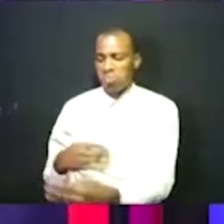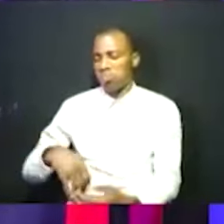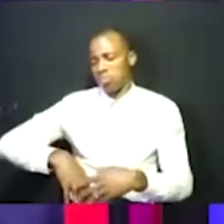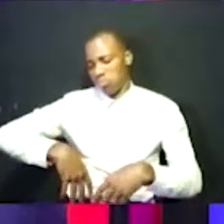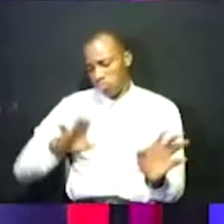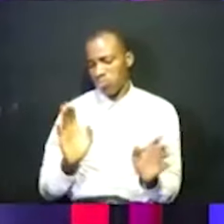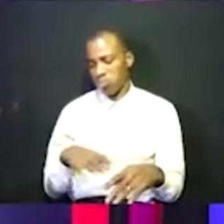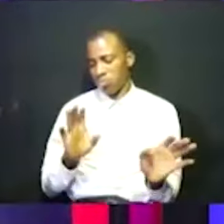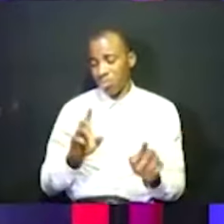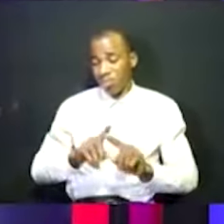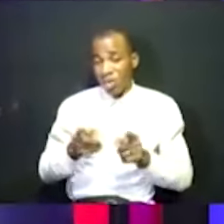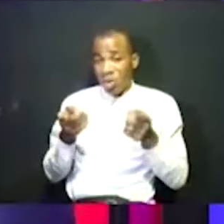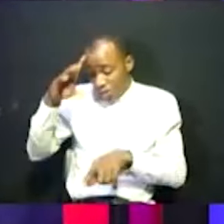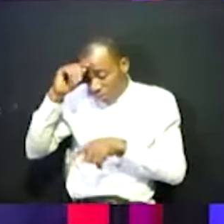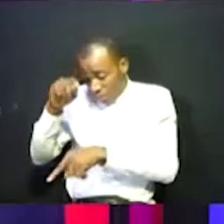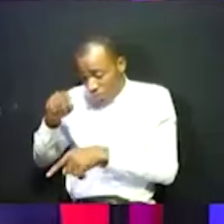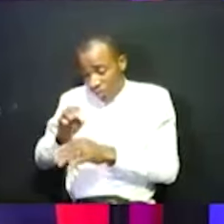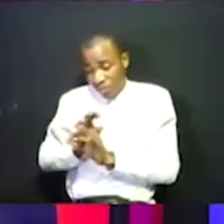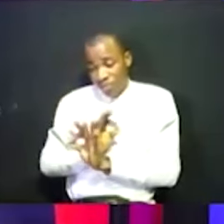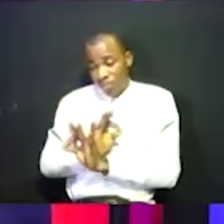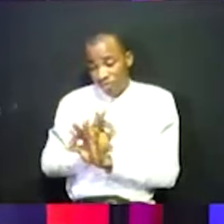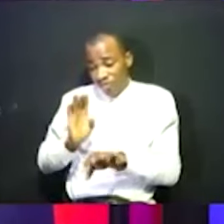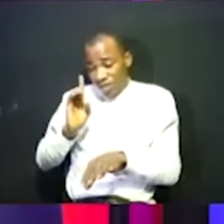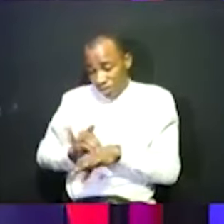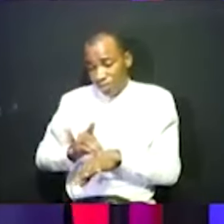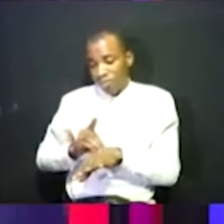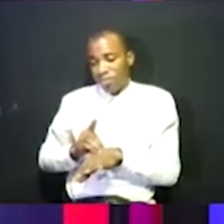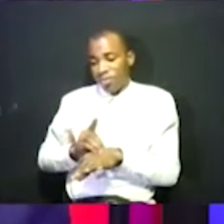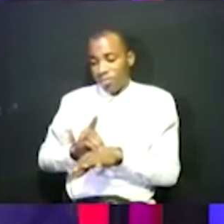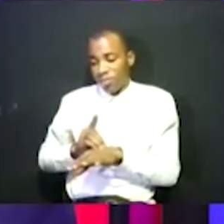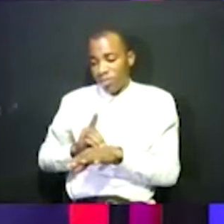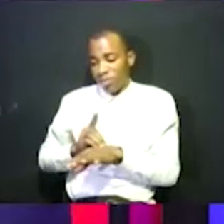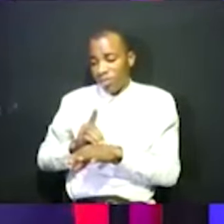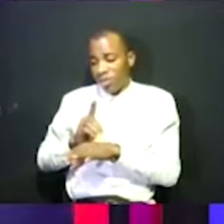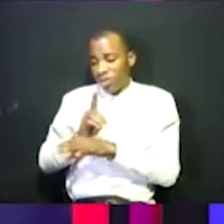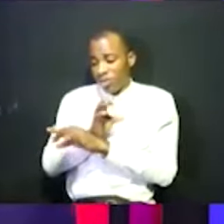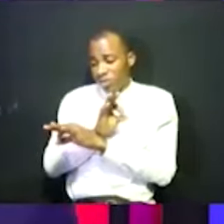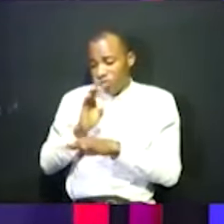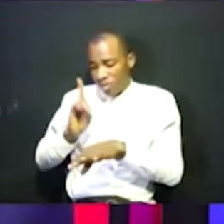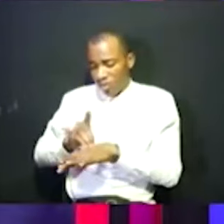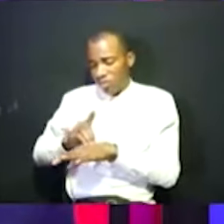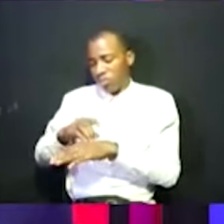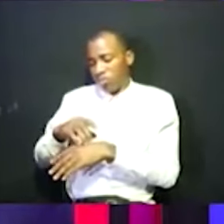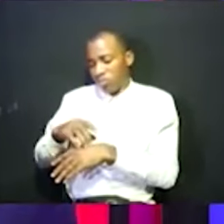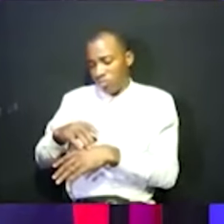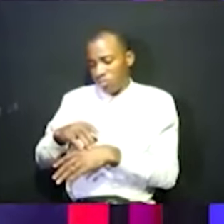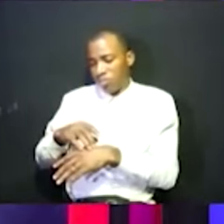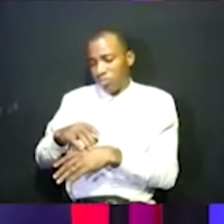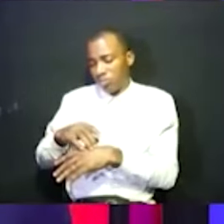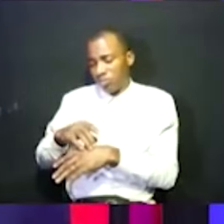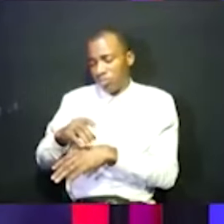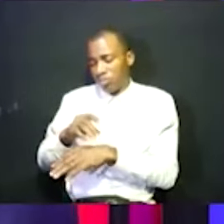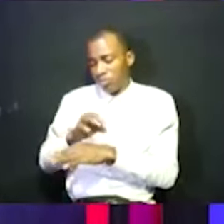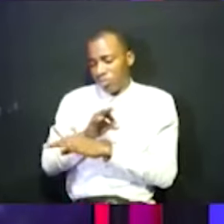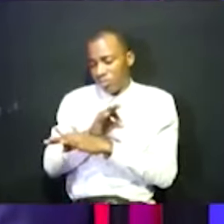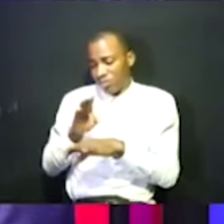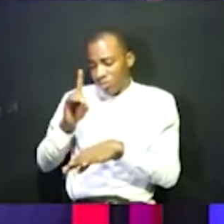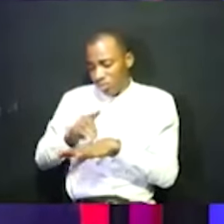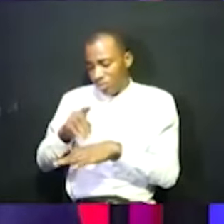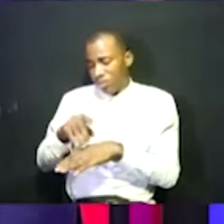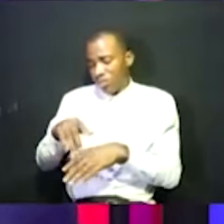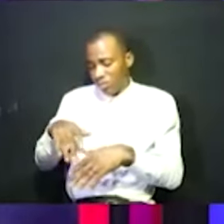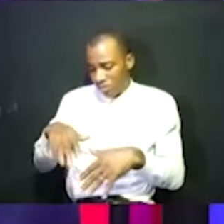infrisia mpimienu, brana, Russia mem, wo yi, woma, make us a man yourself a fiasco da funti, wo yina,